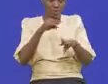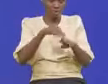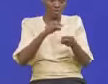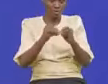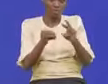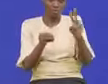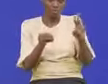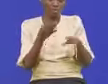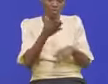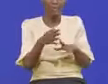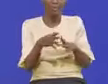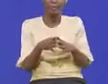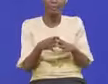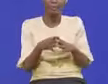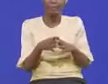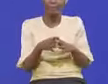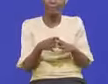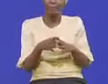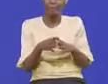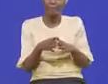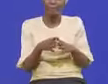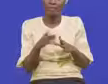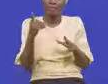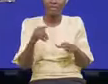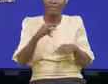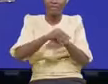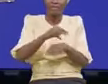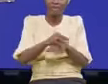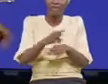there. Yakpo velia la fia.